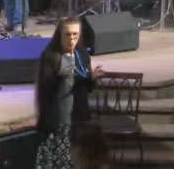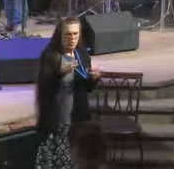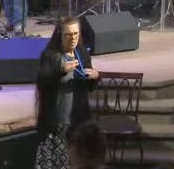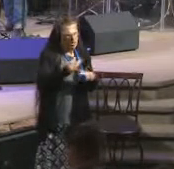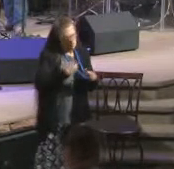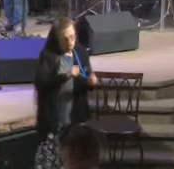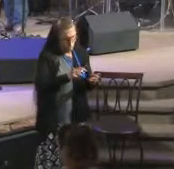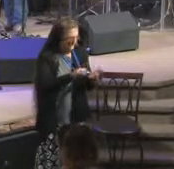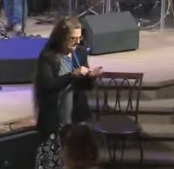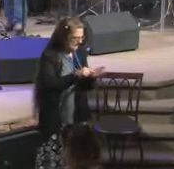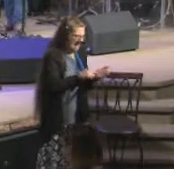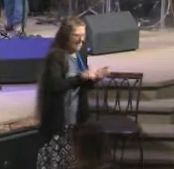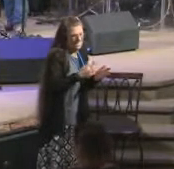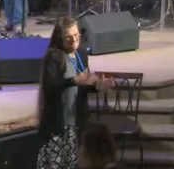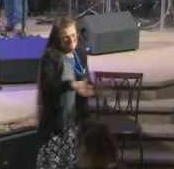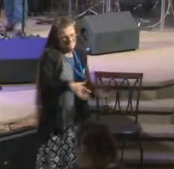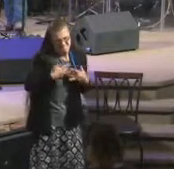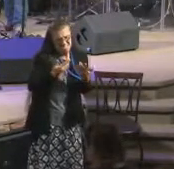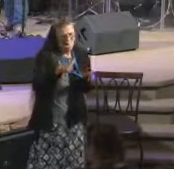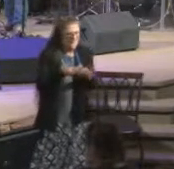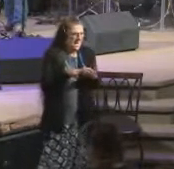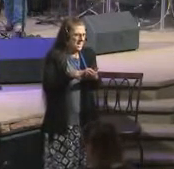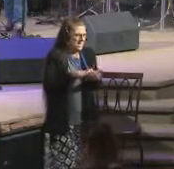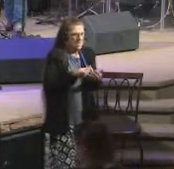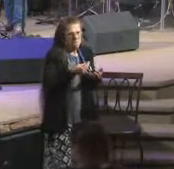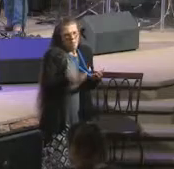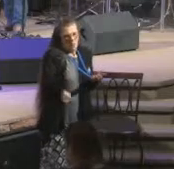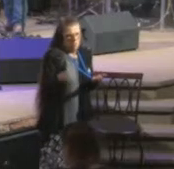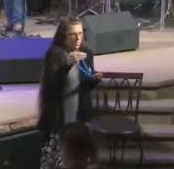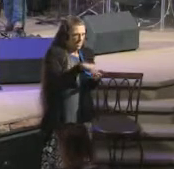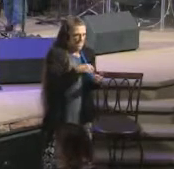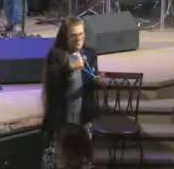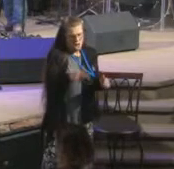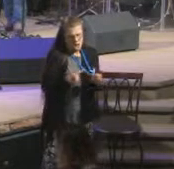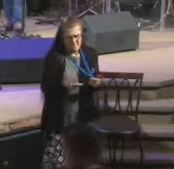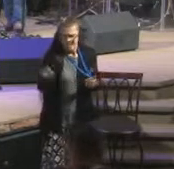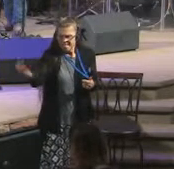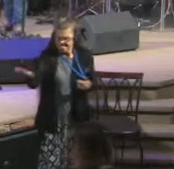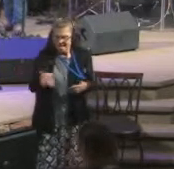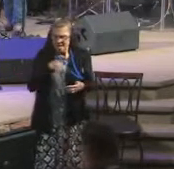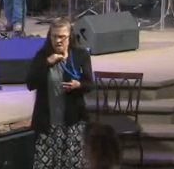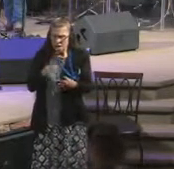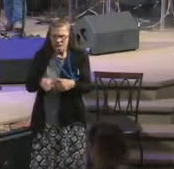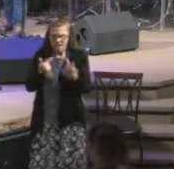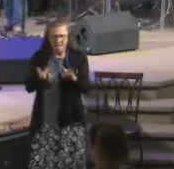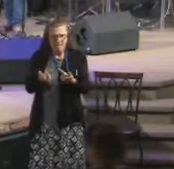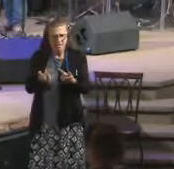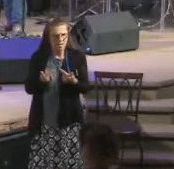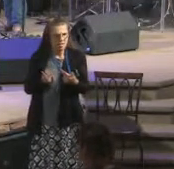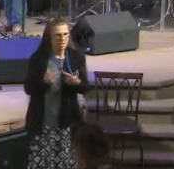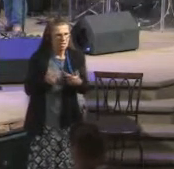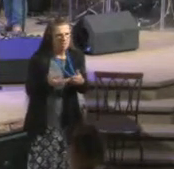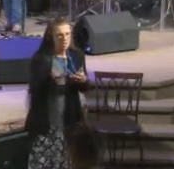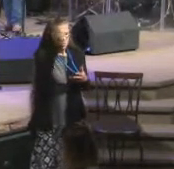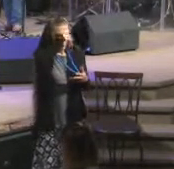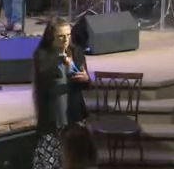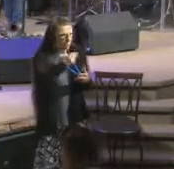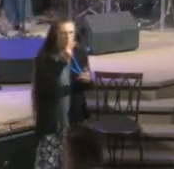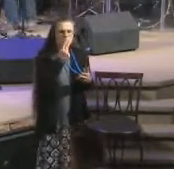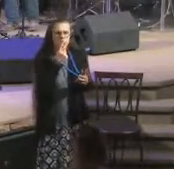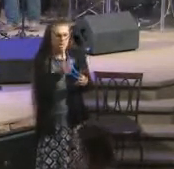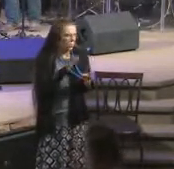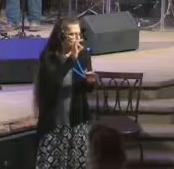to try to make ourselves feel better. And Father, we'll put this in our life and that in our life. We'll drink that. We'll smoke that. We'll